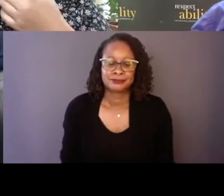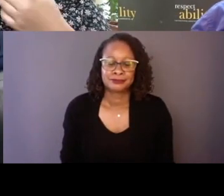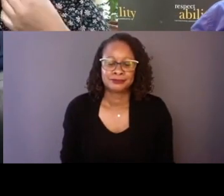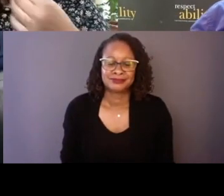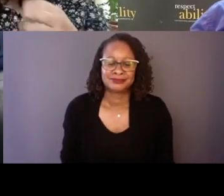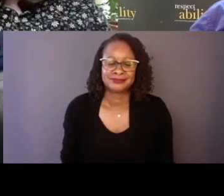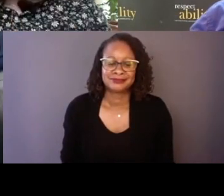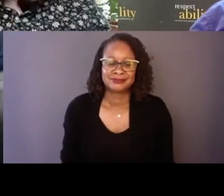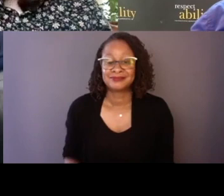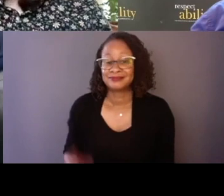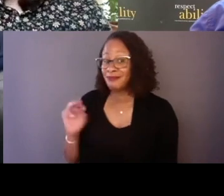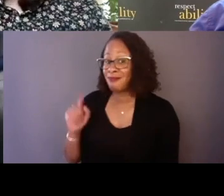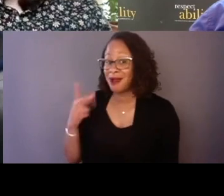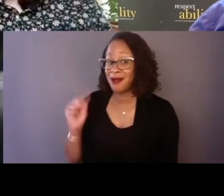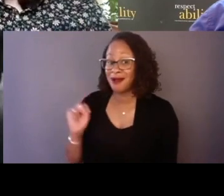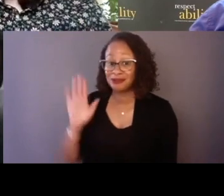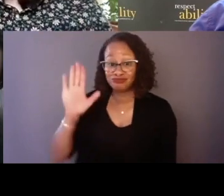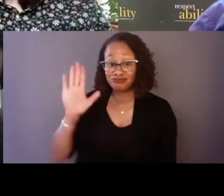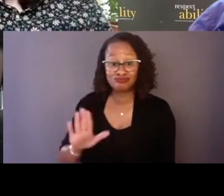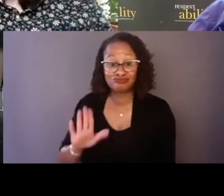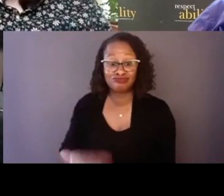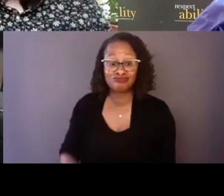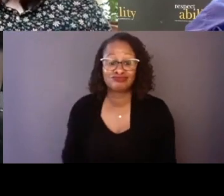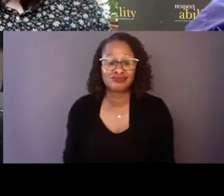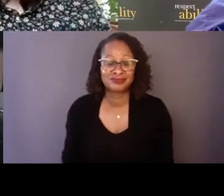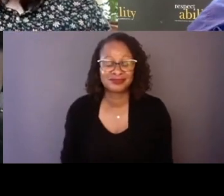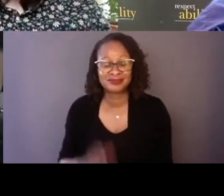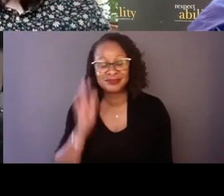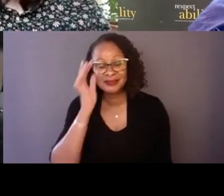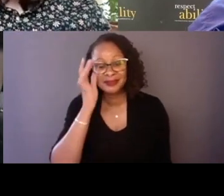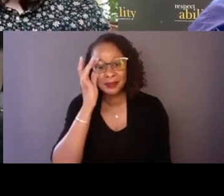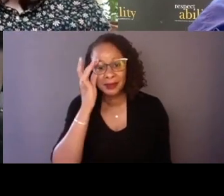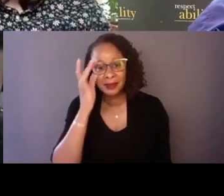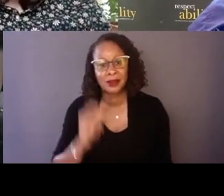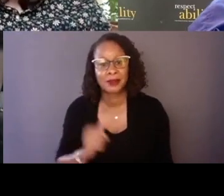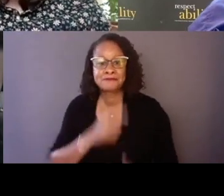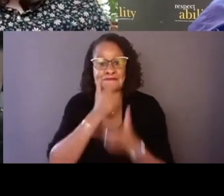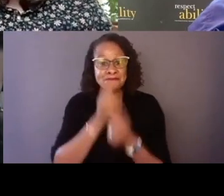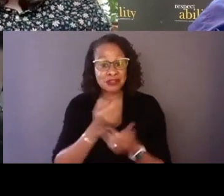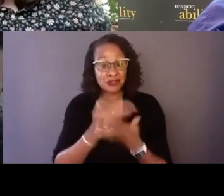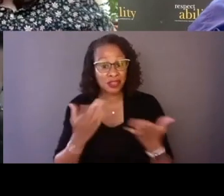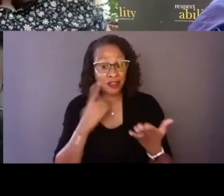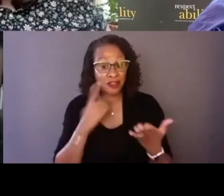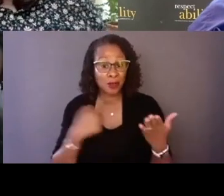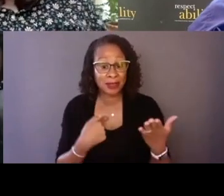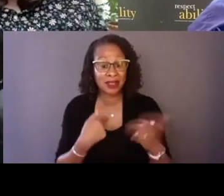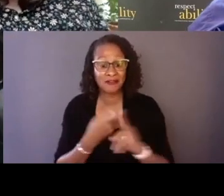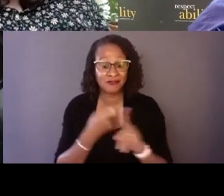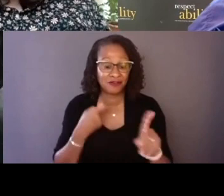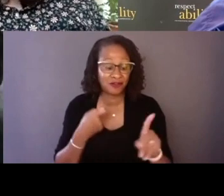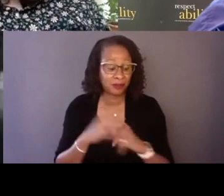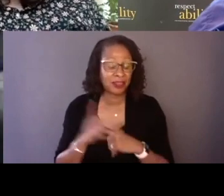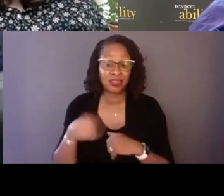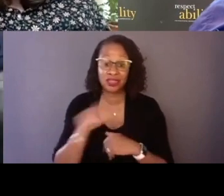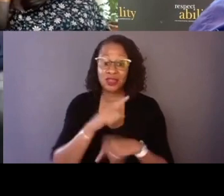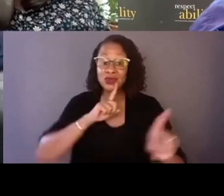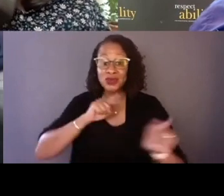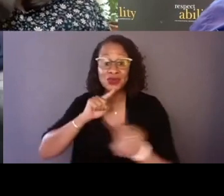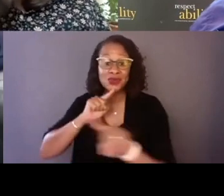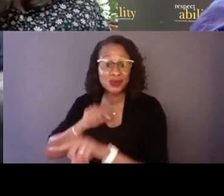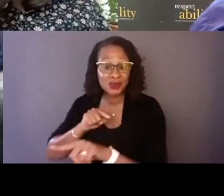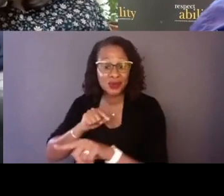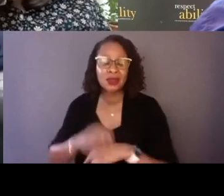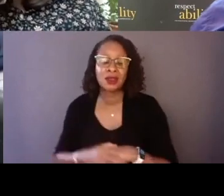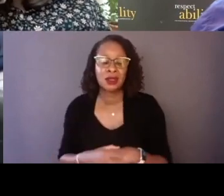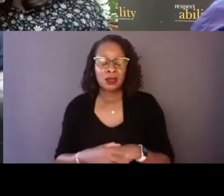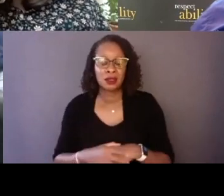Great. And so the interesting thing for me from those answers is that we sort